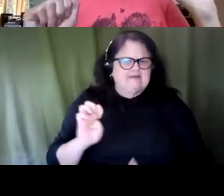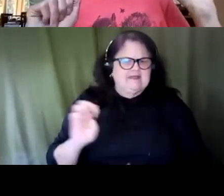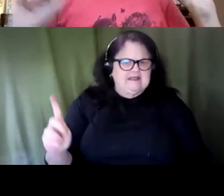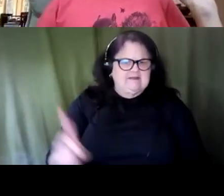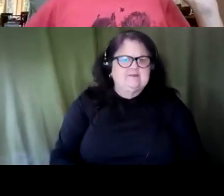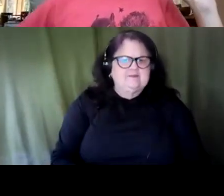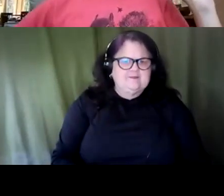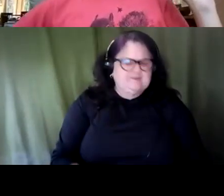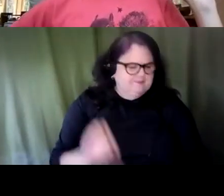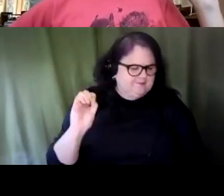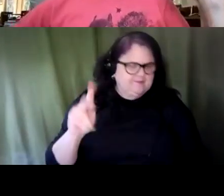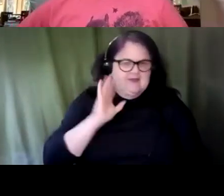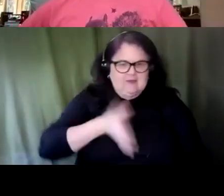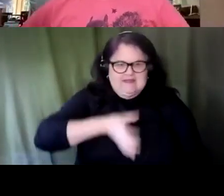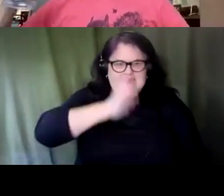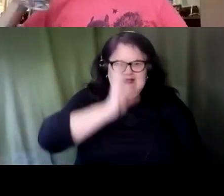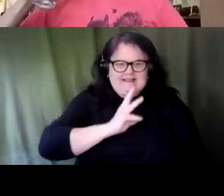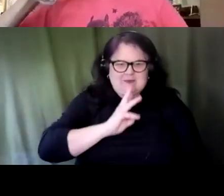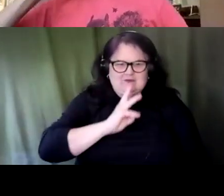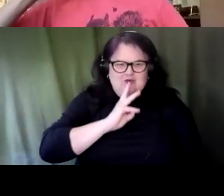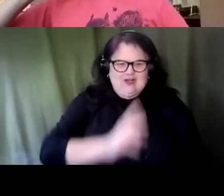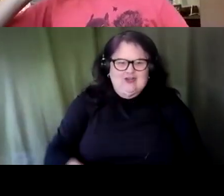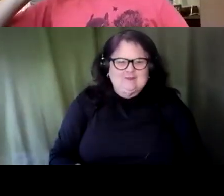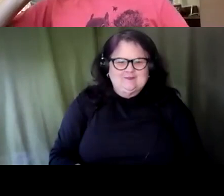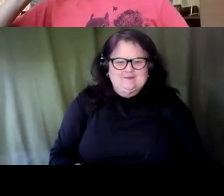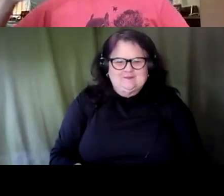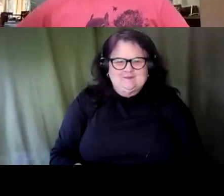Okay, gonna take a sip of water.